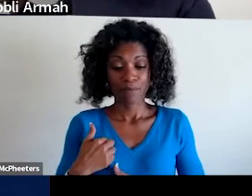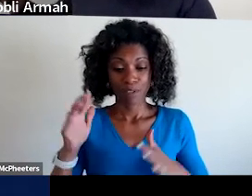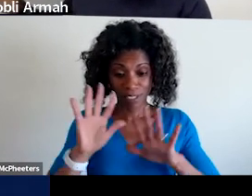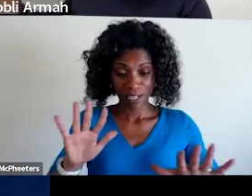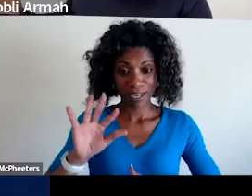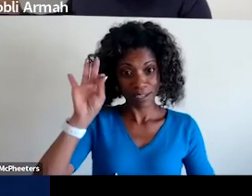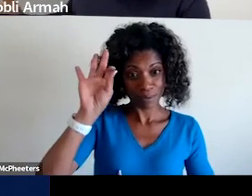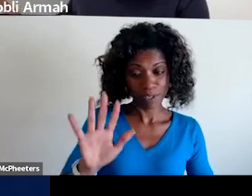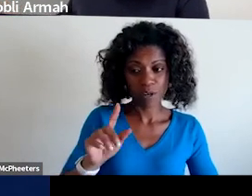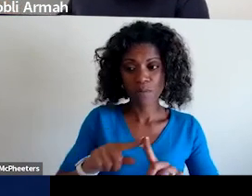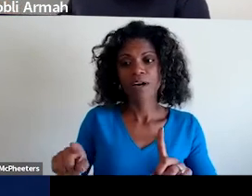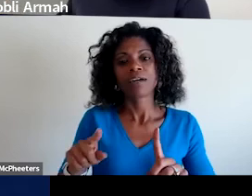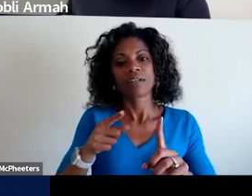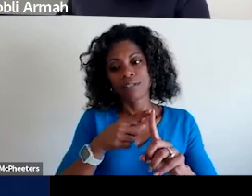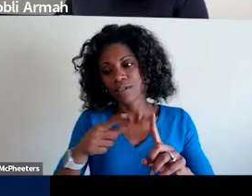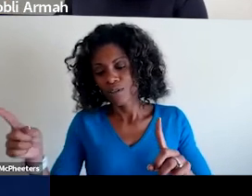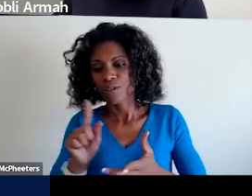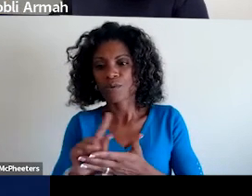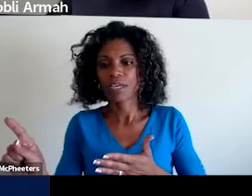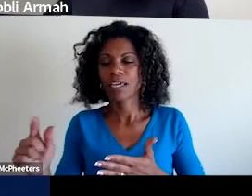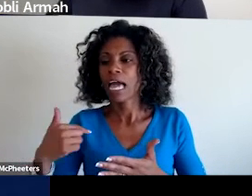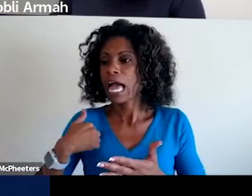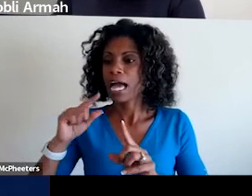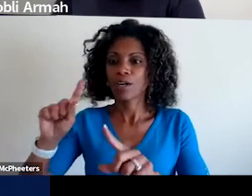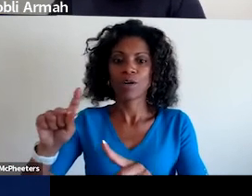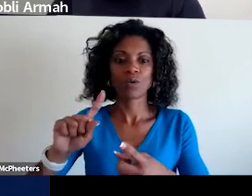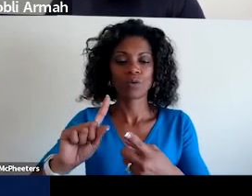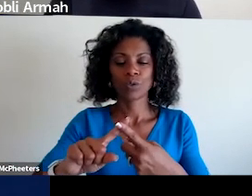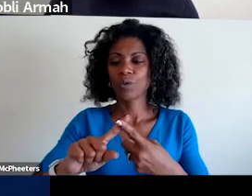fit. Like, he's in Georgia, he's a pastor, he has